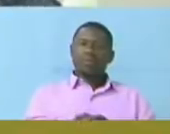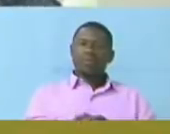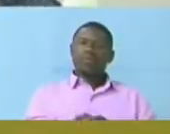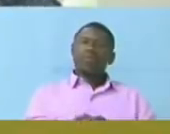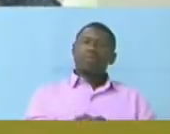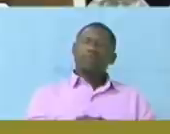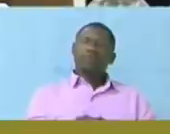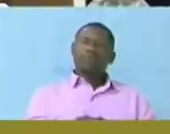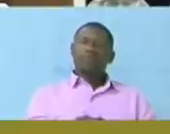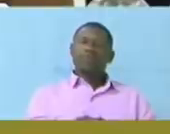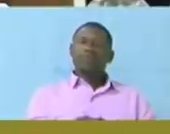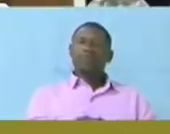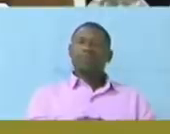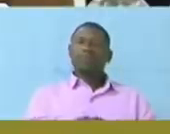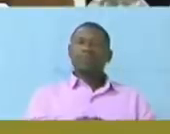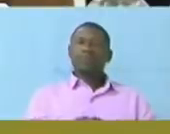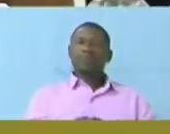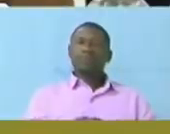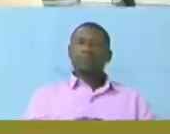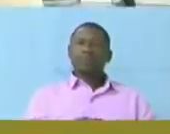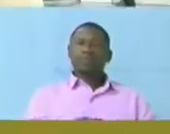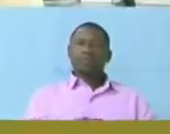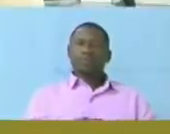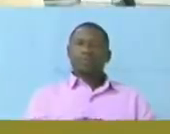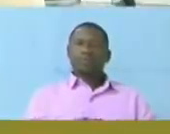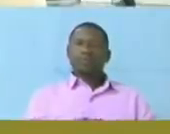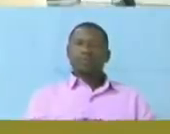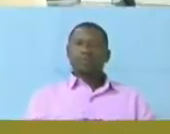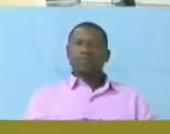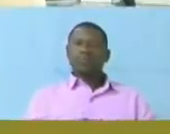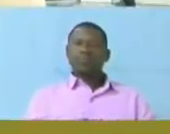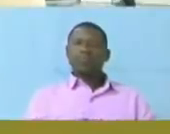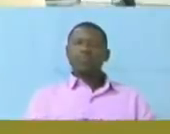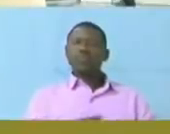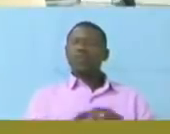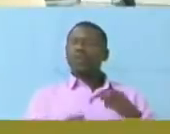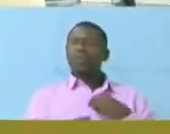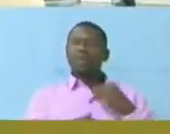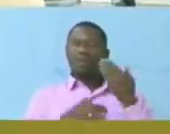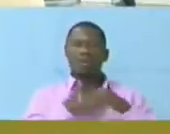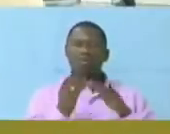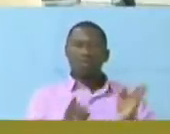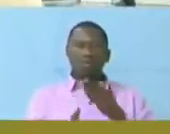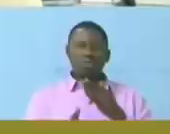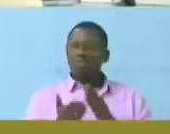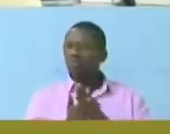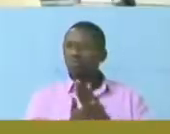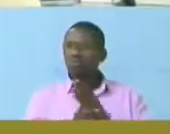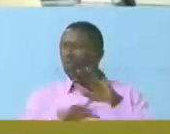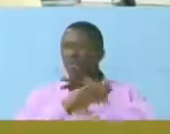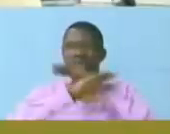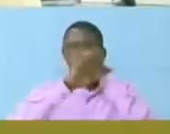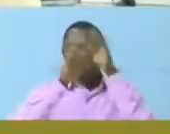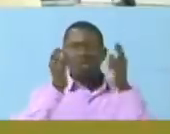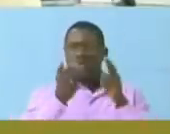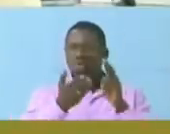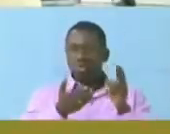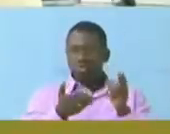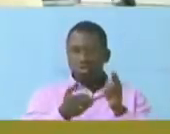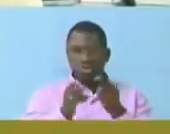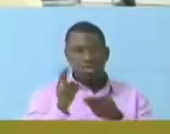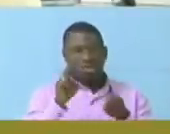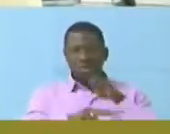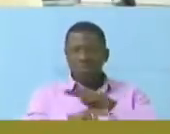tere makubati me yalon ko ayen nokuya. I did not go through the all the reports. Atu ye kibaro lu munu be safa ko to mulu be